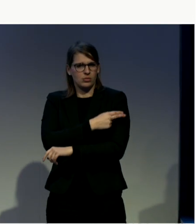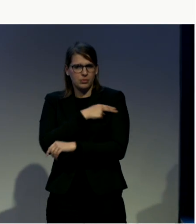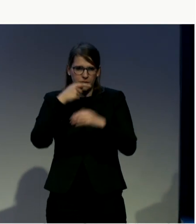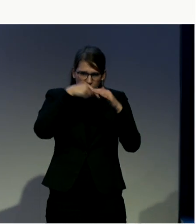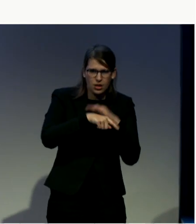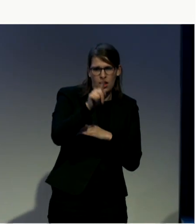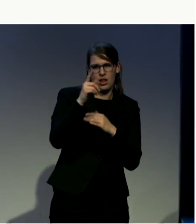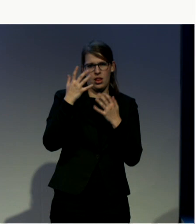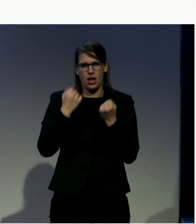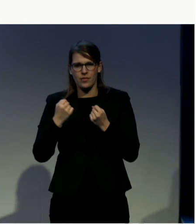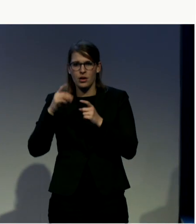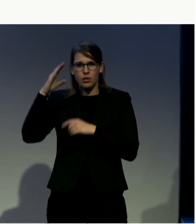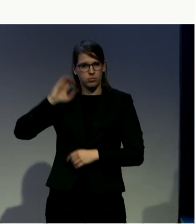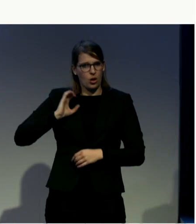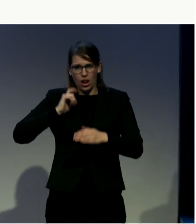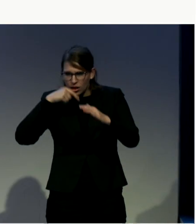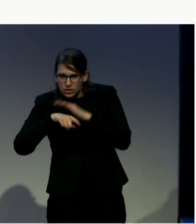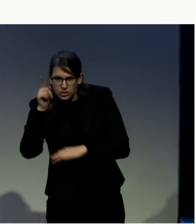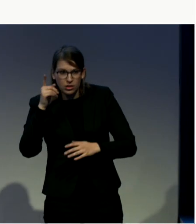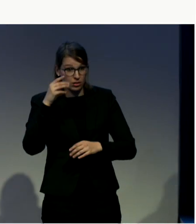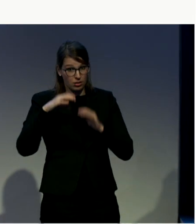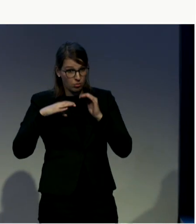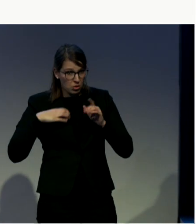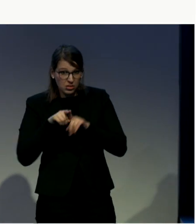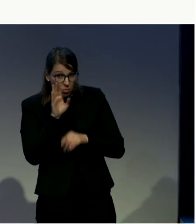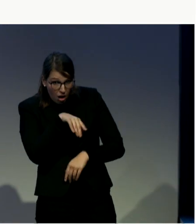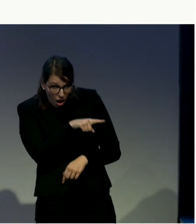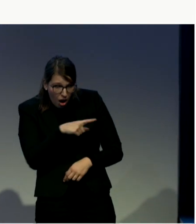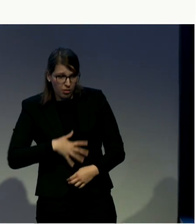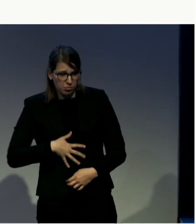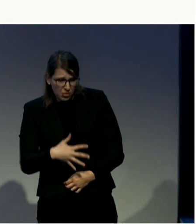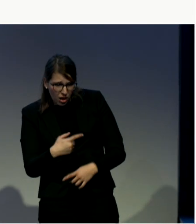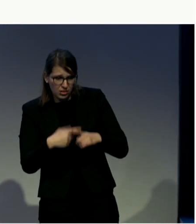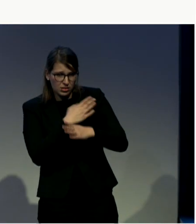How can you get pregnant? What's going to happen? But Julian, to me,